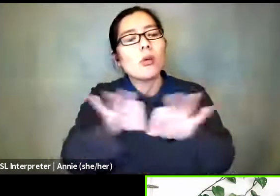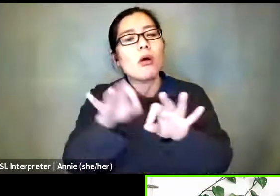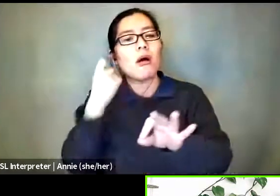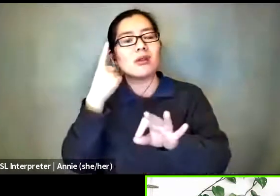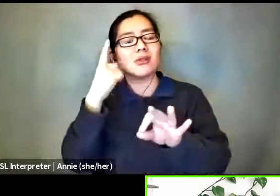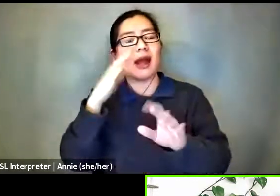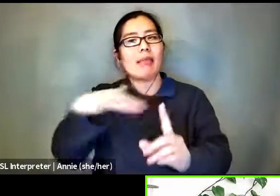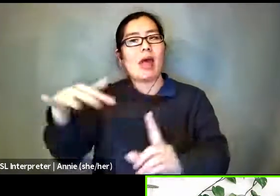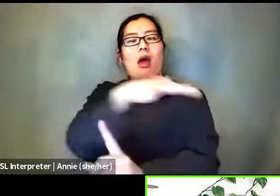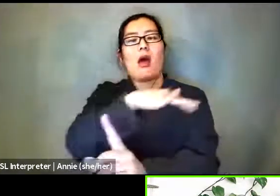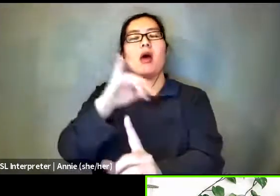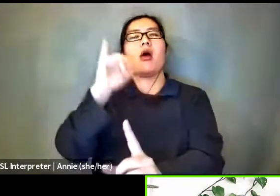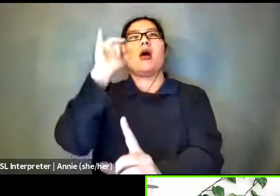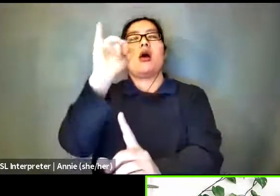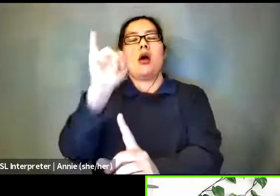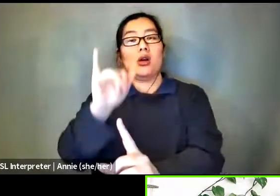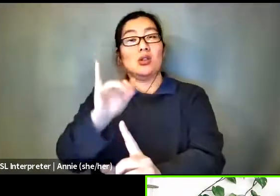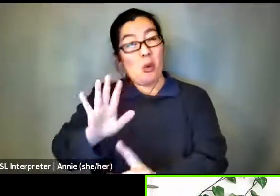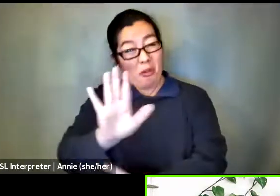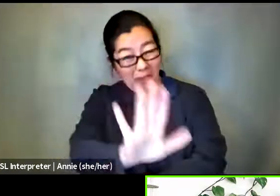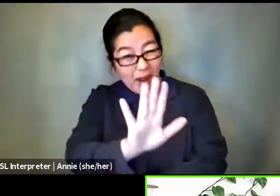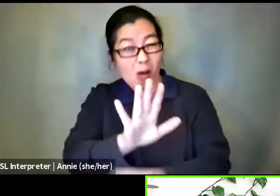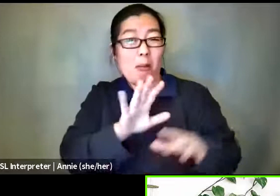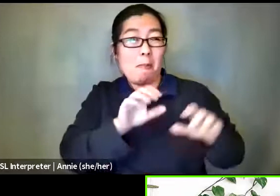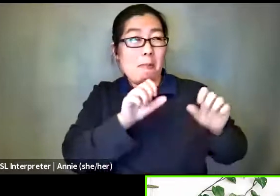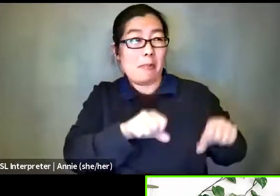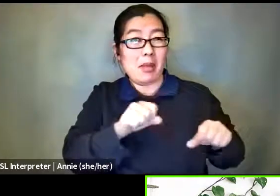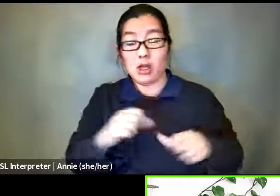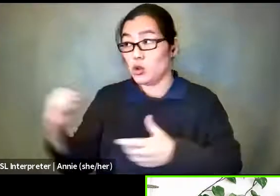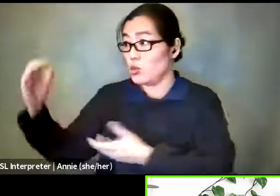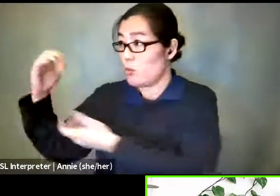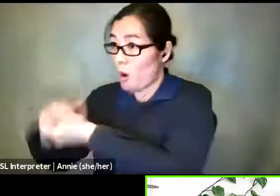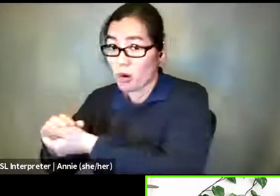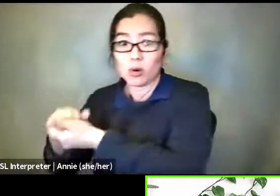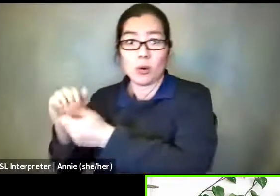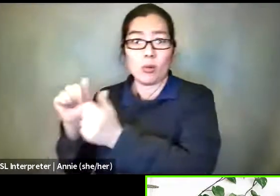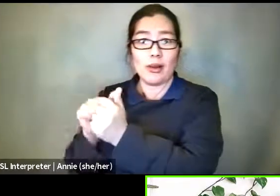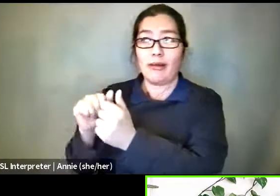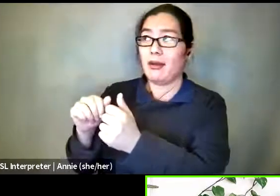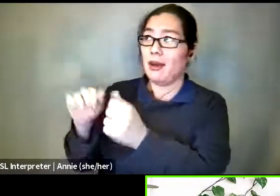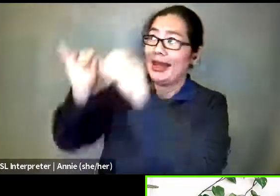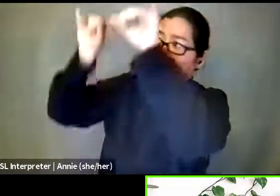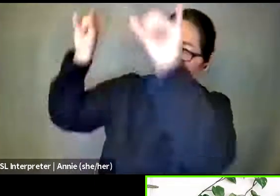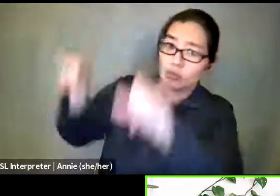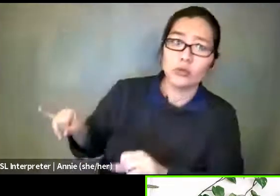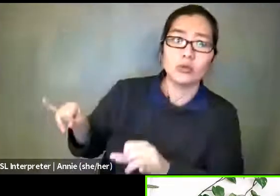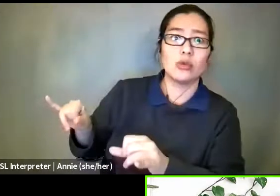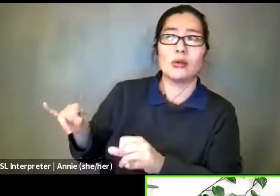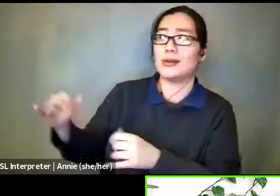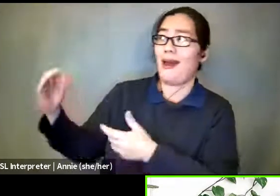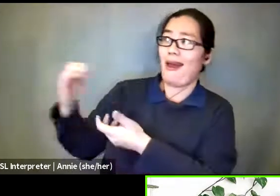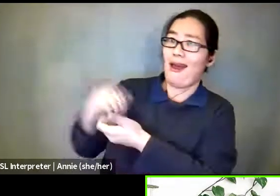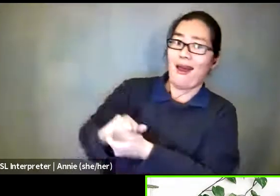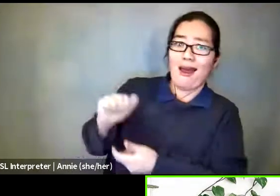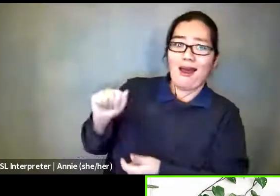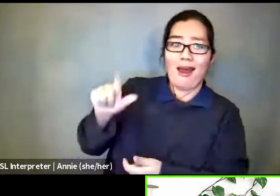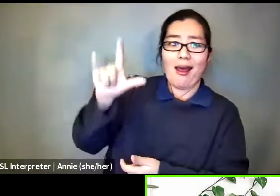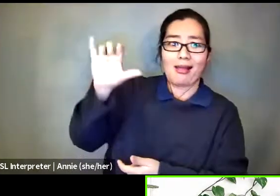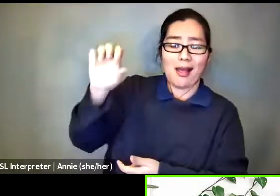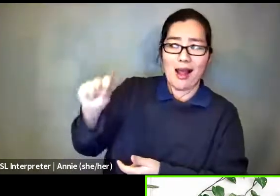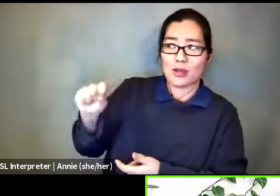and to understand what their capacity could be for working with institutions and allies who want to establish